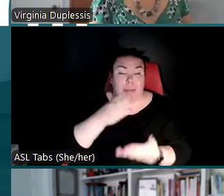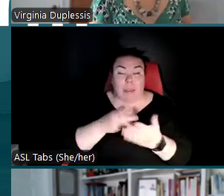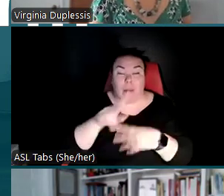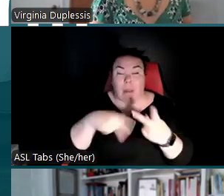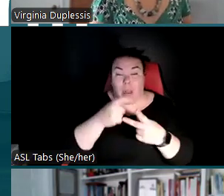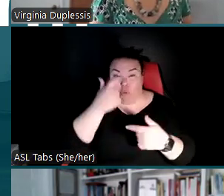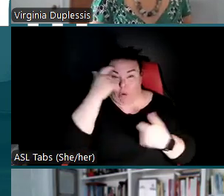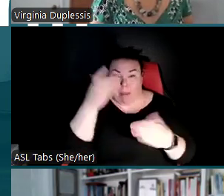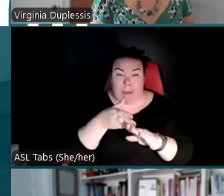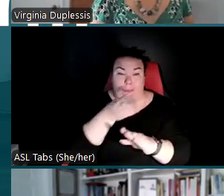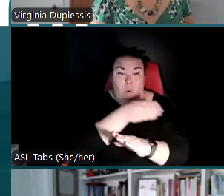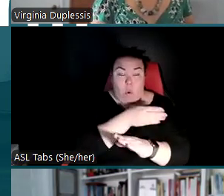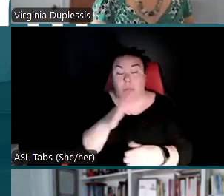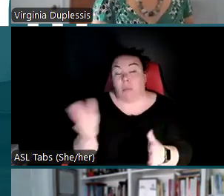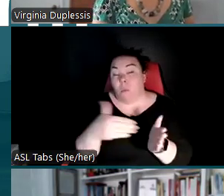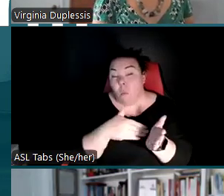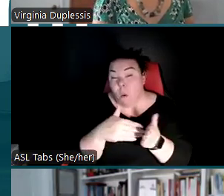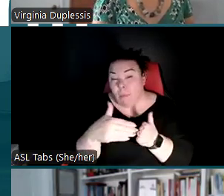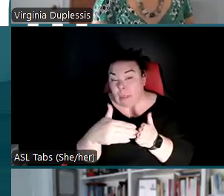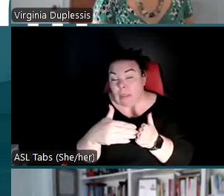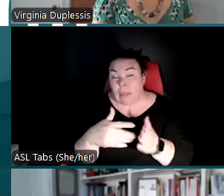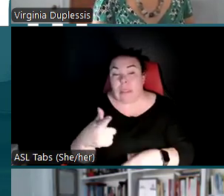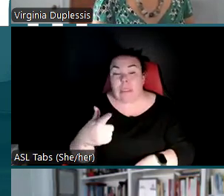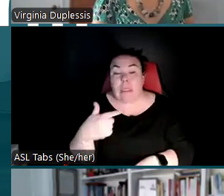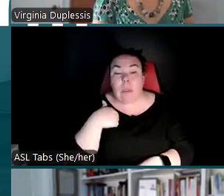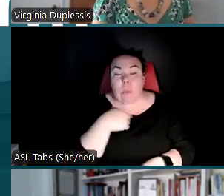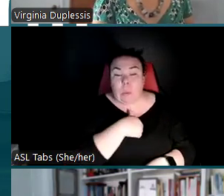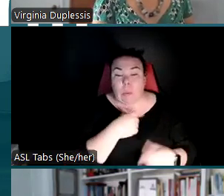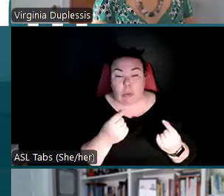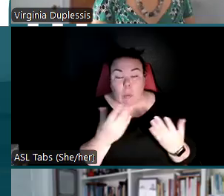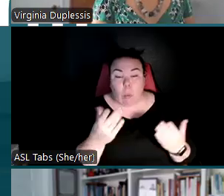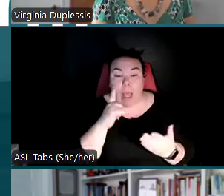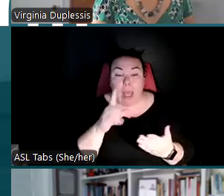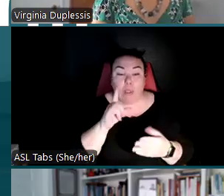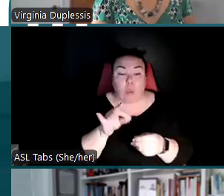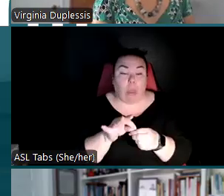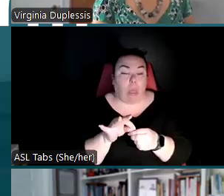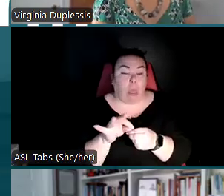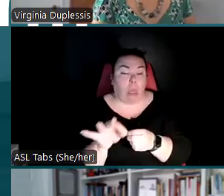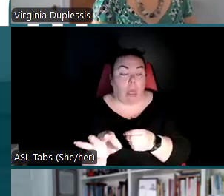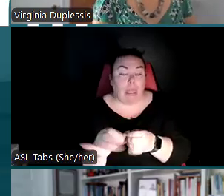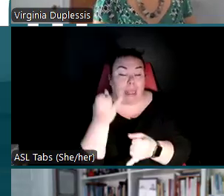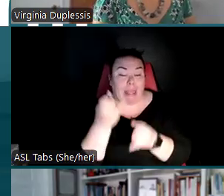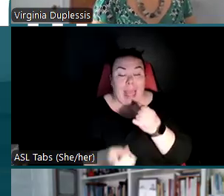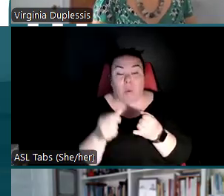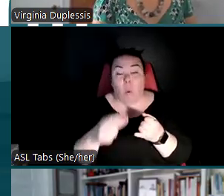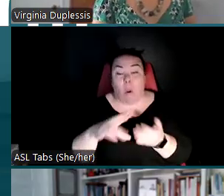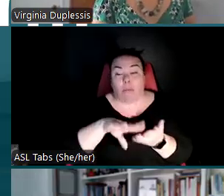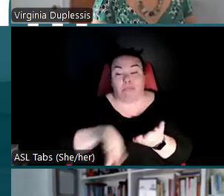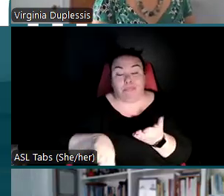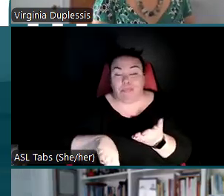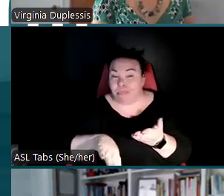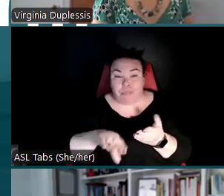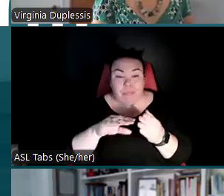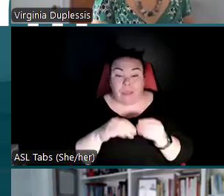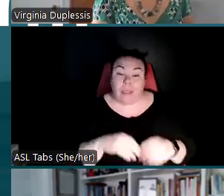we tend to just planning until last or not at all. So it's true in all types of disasters,